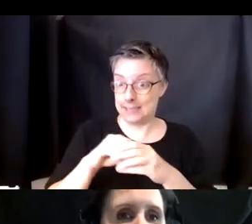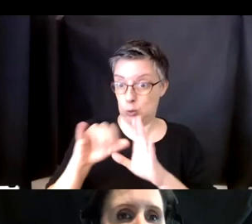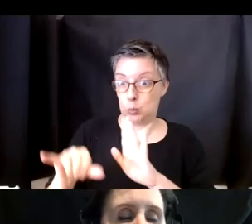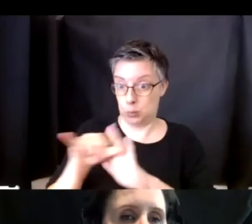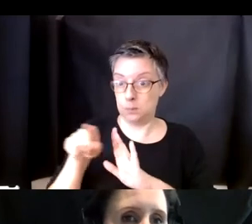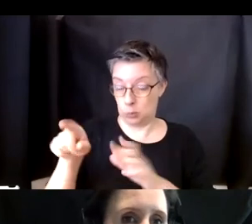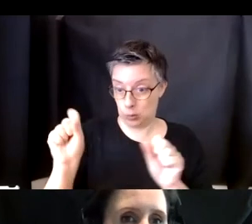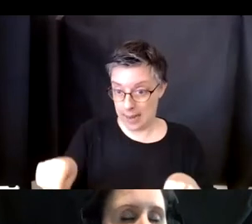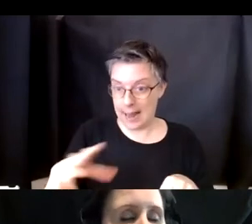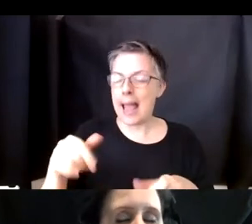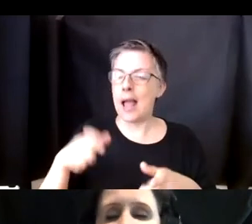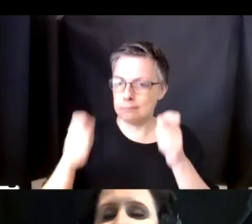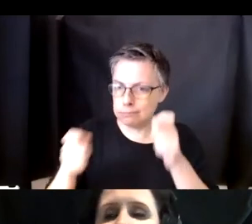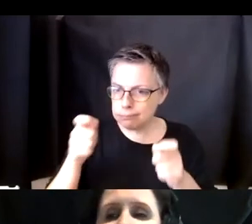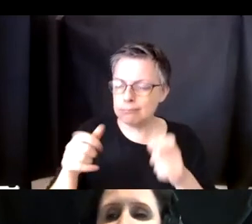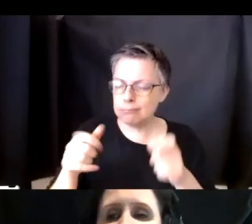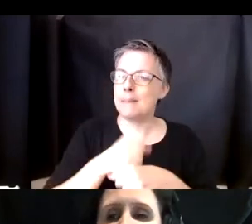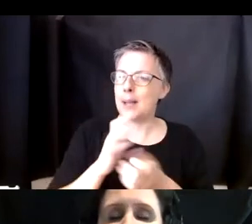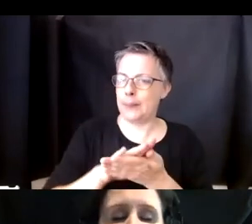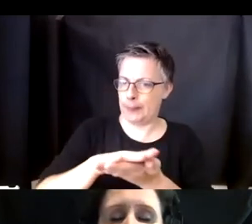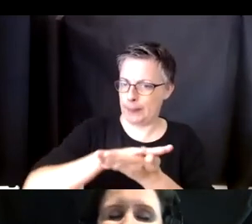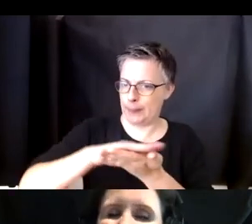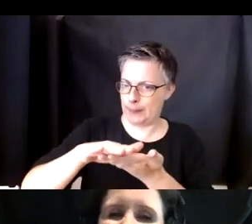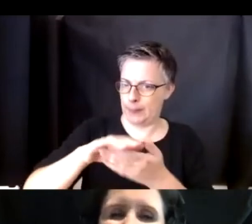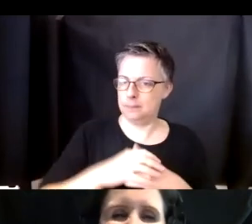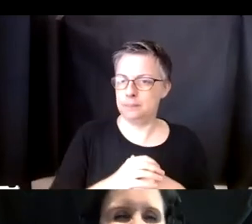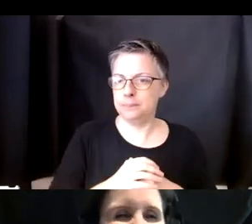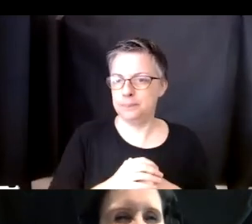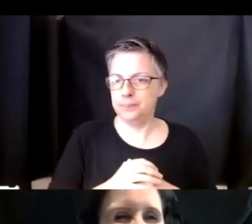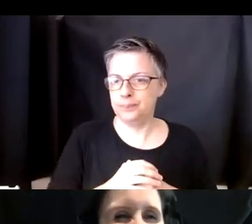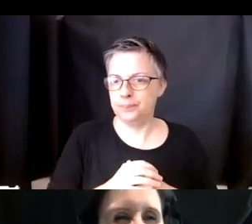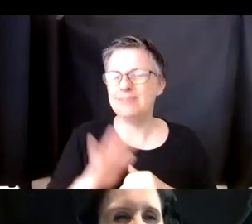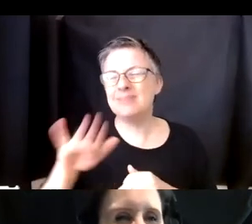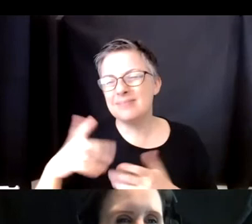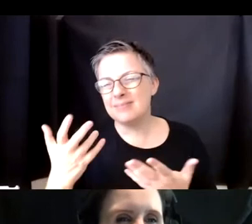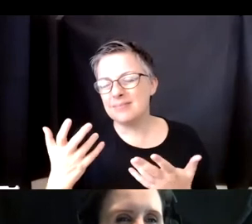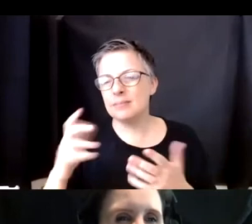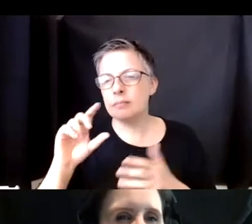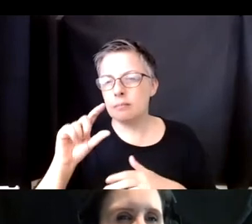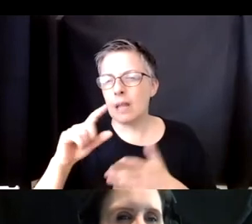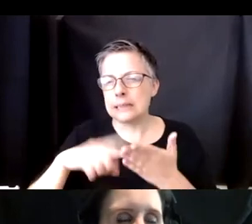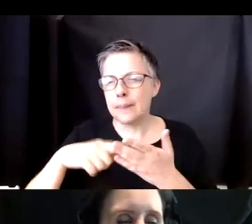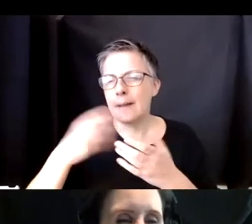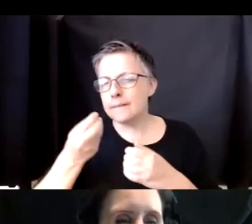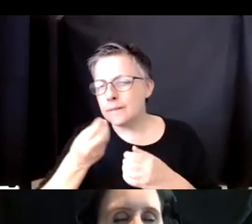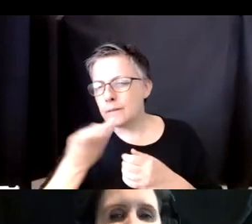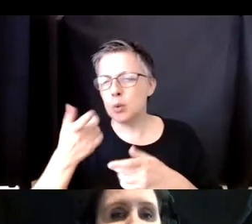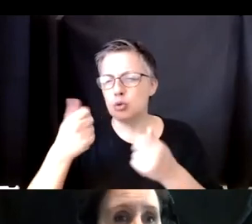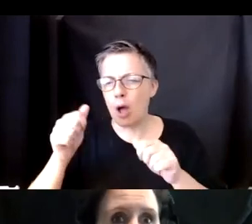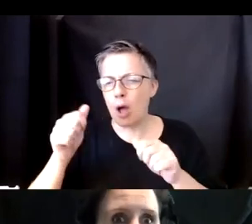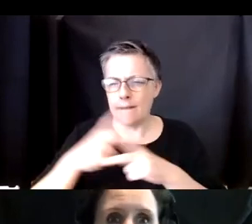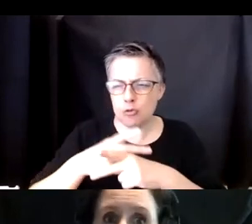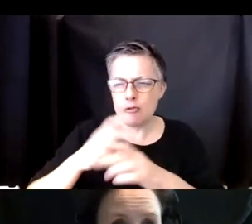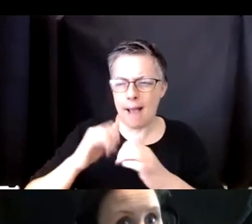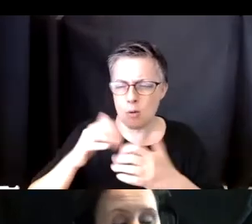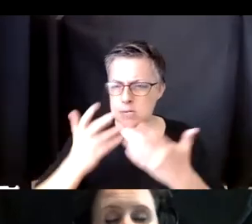and modify it so that it takes a few attempt to finally figure out how it works, but once